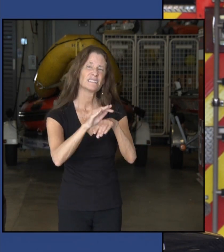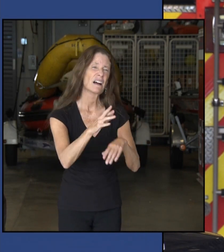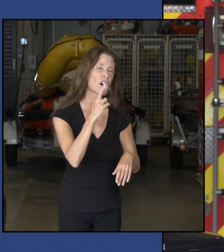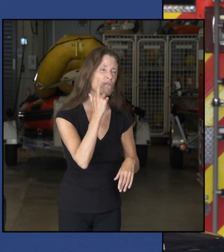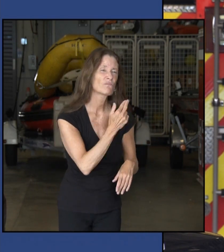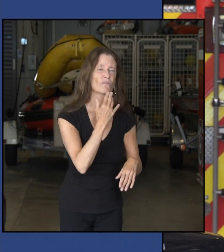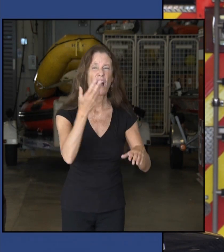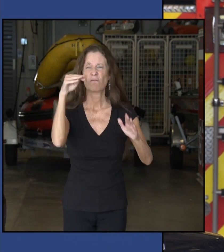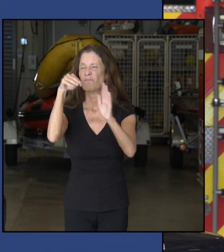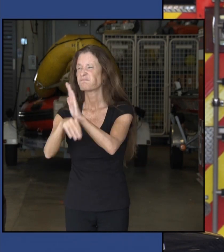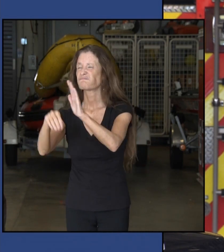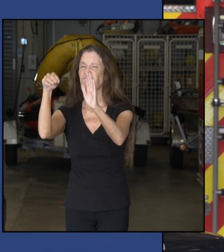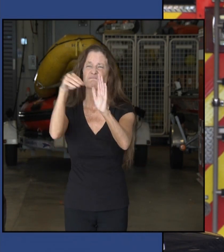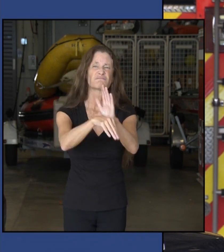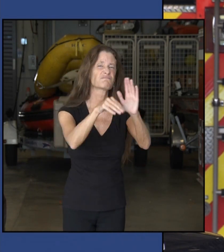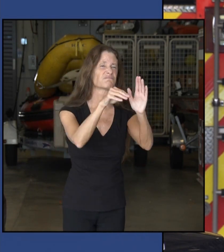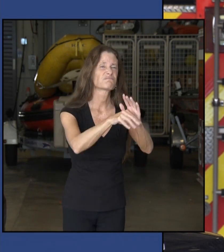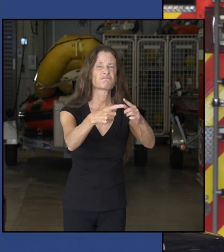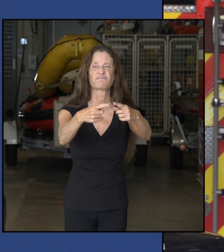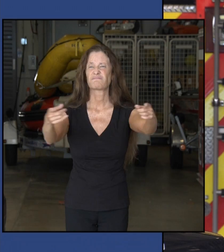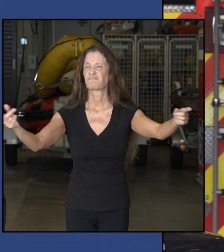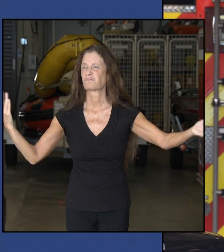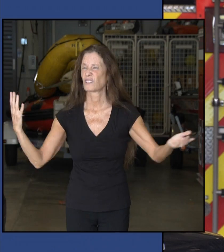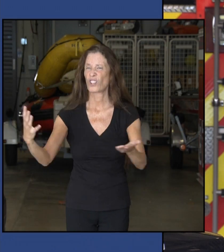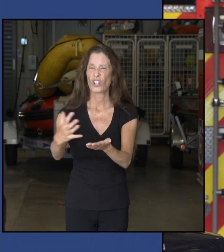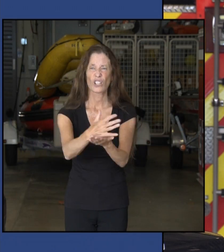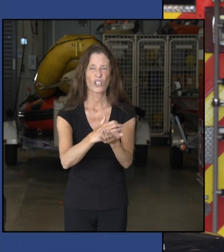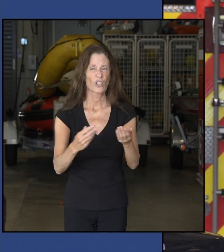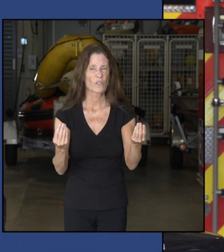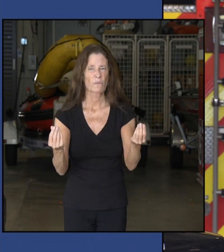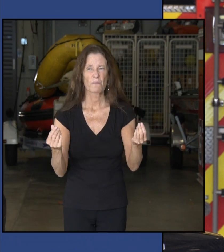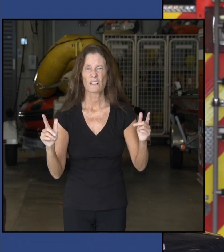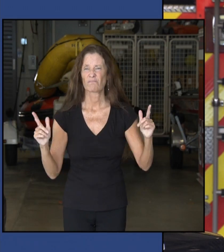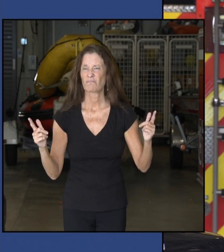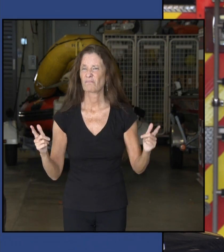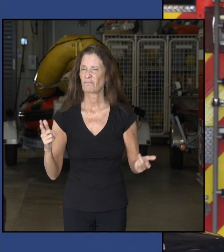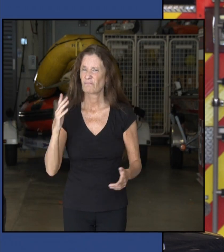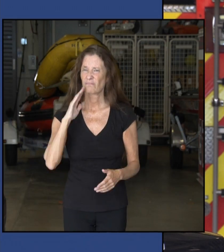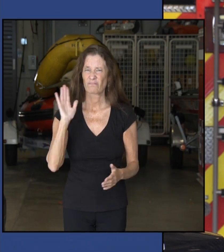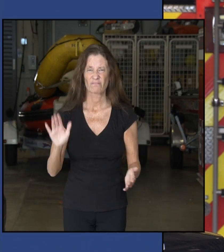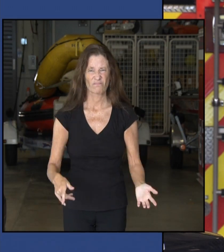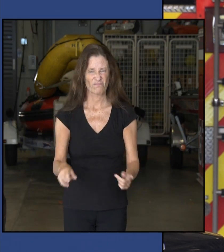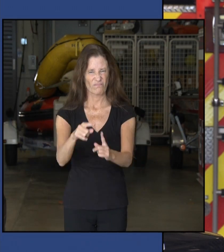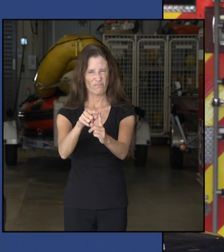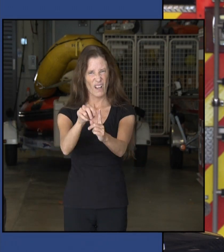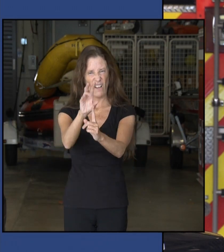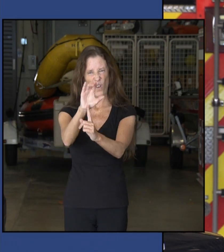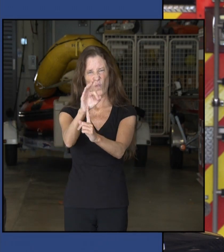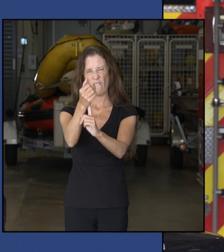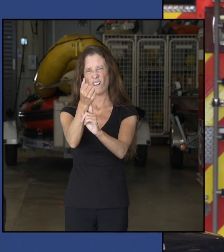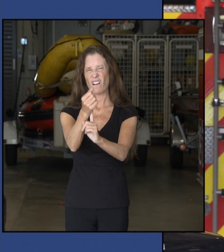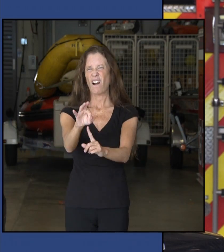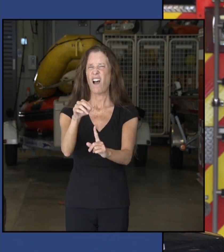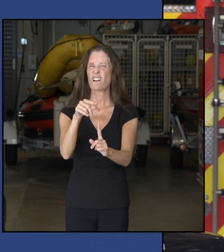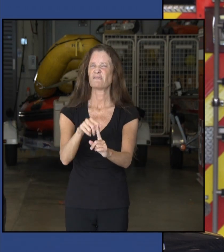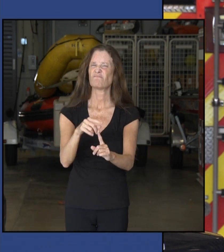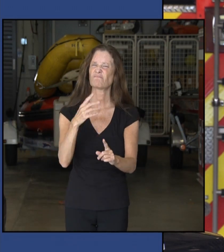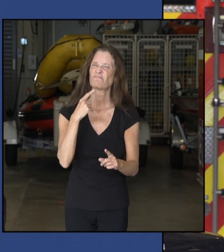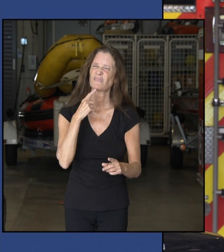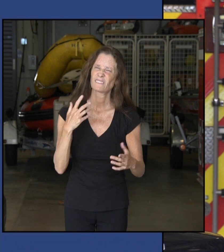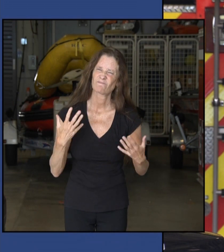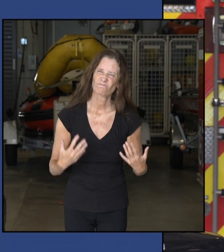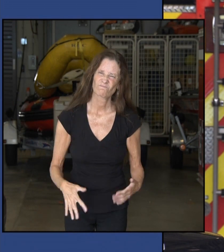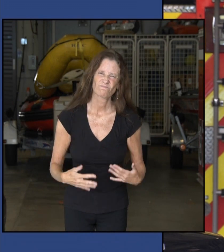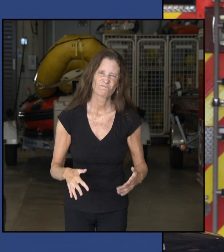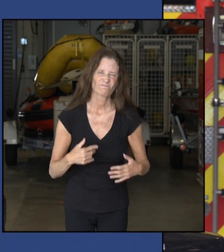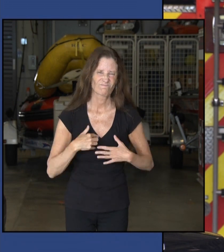that whatever wherever that falls, the virus is still going to do what it's going to do. And I think what we ought to figure out is